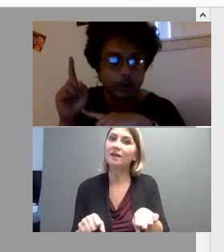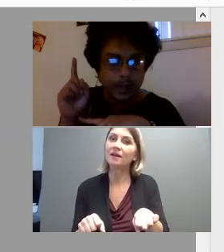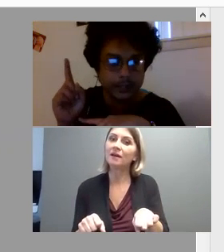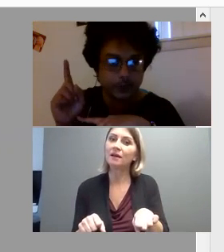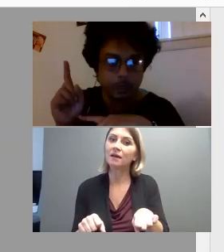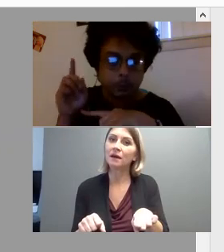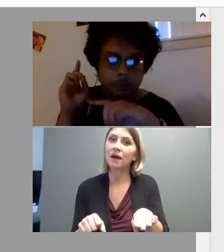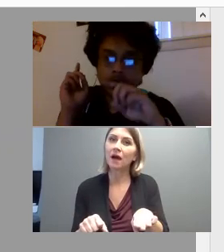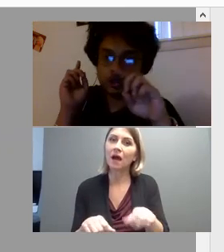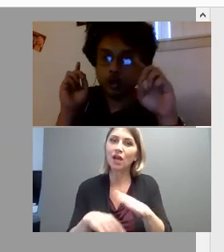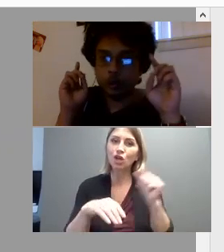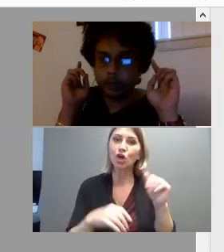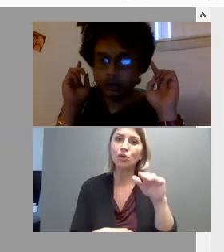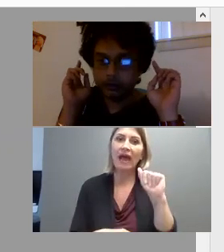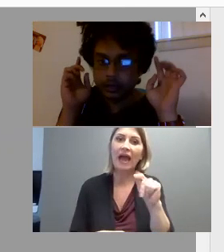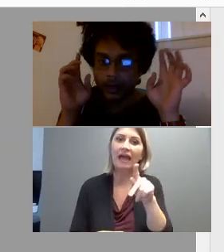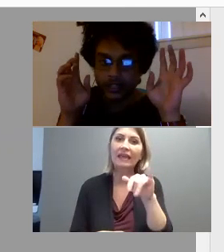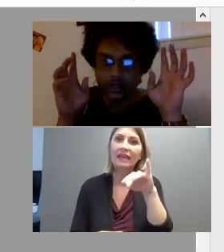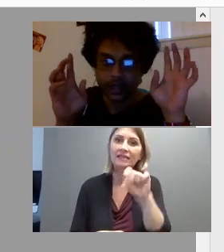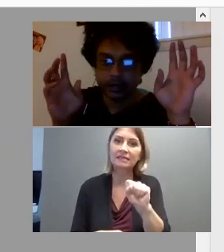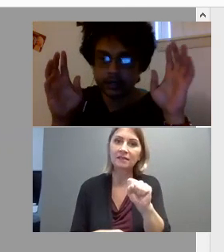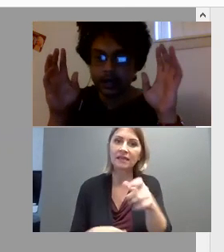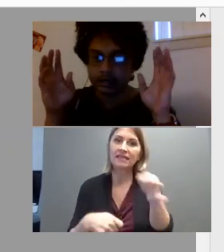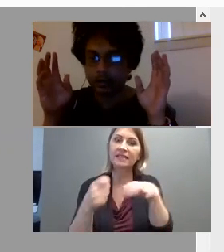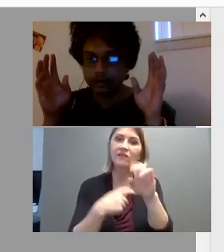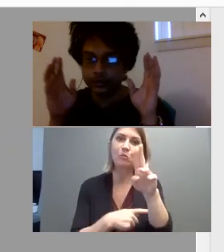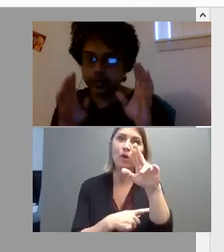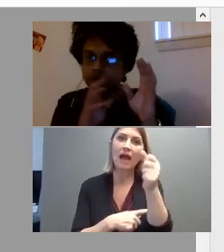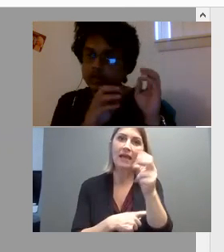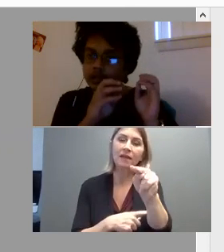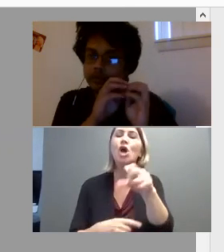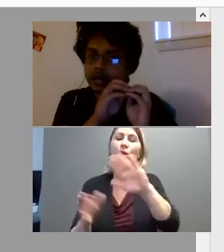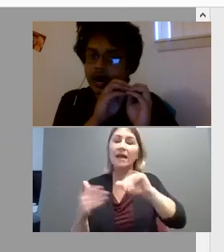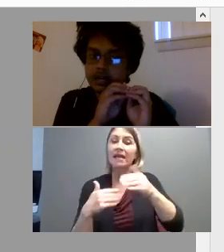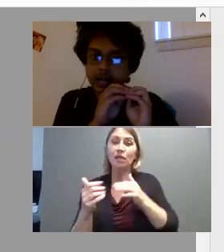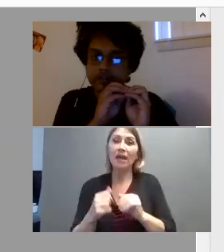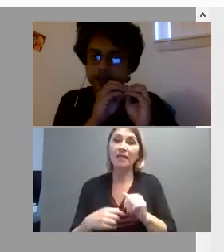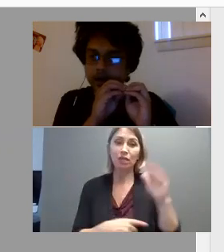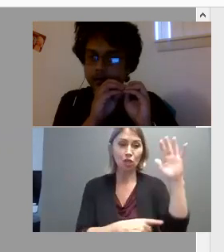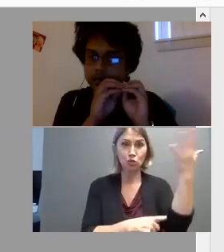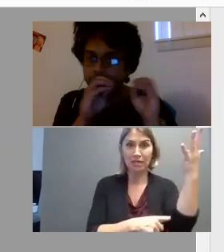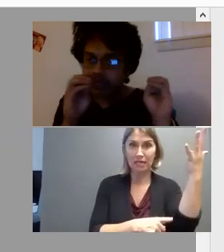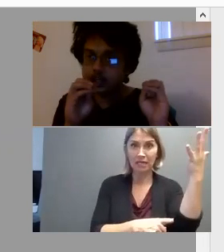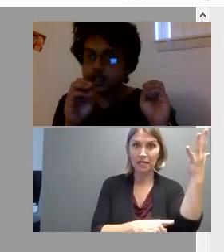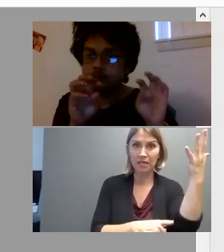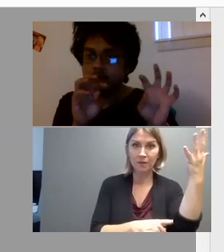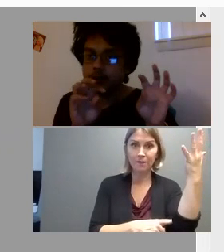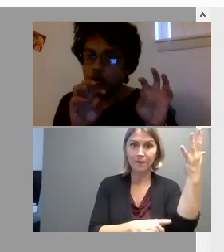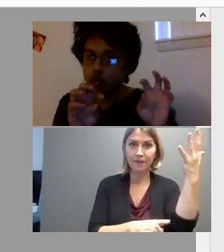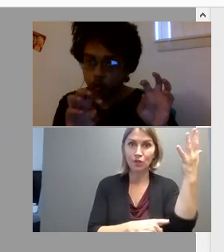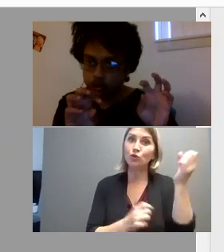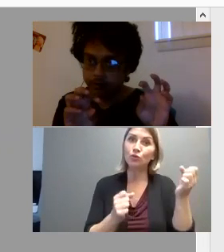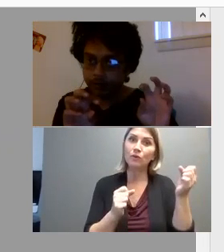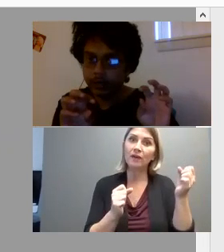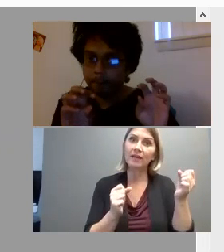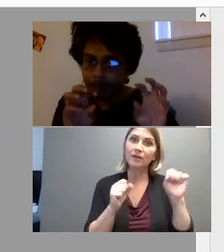going to call you Atkins from now. So imagine that in a tree, we can't have connections between